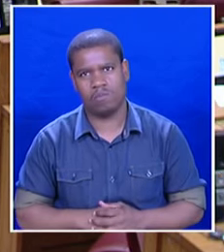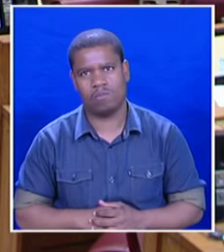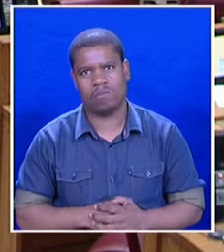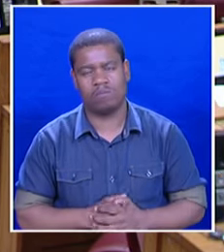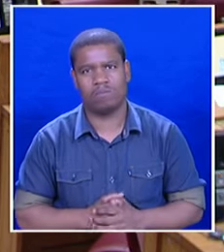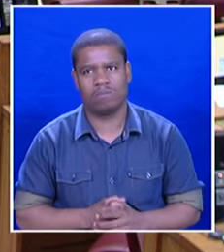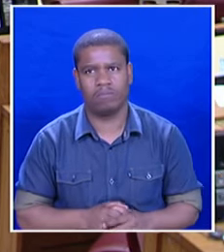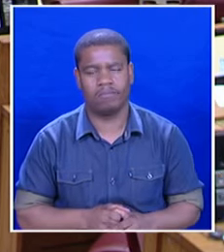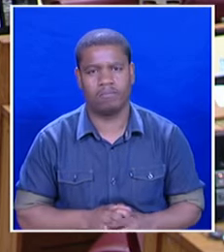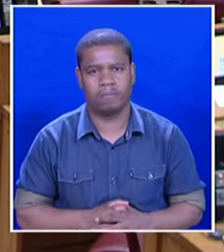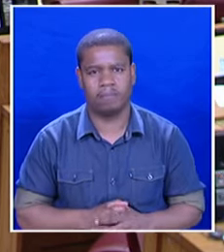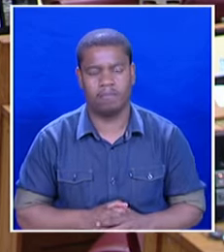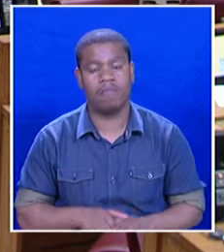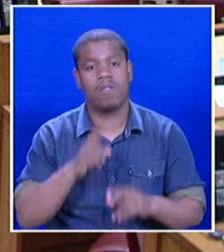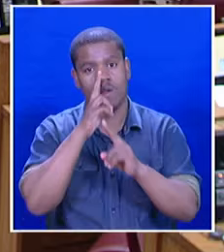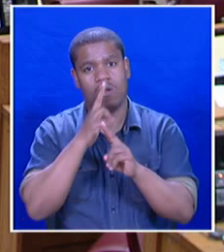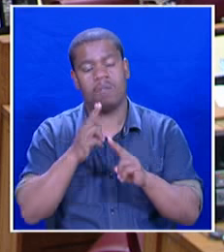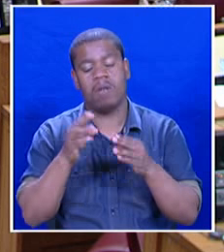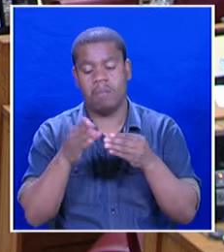Honorable members,